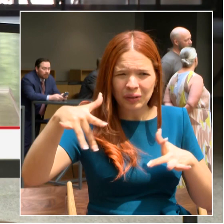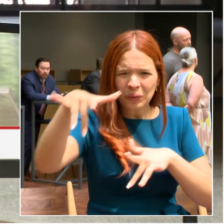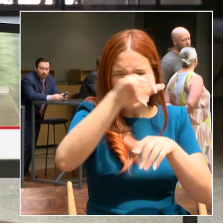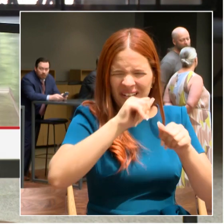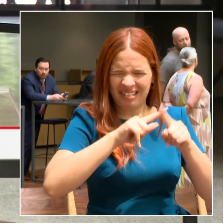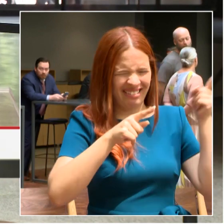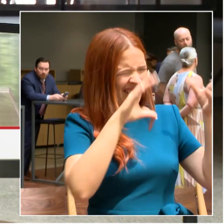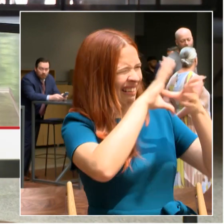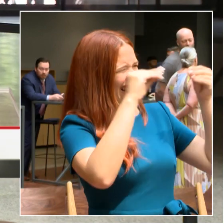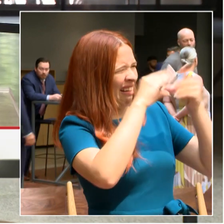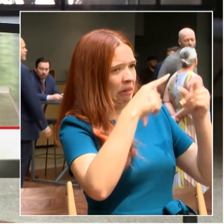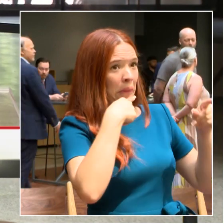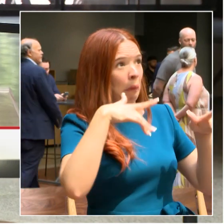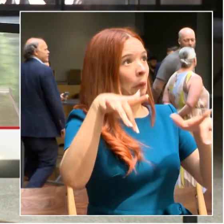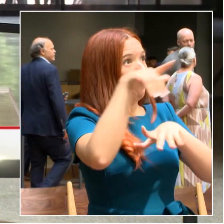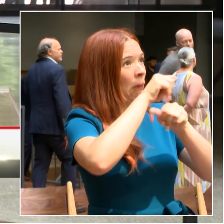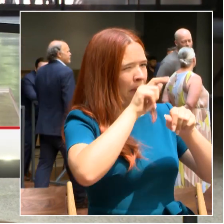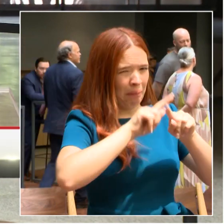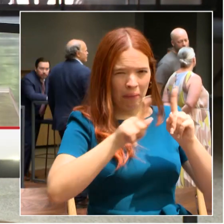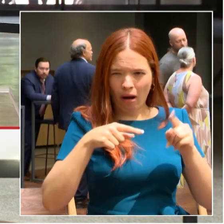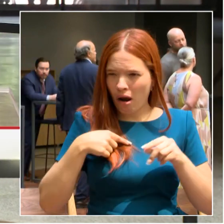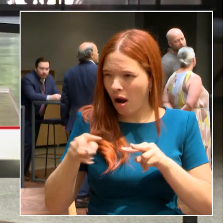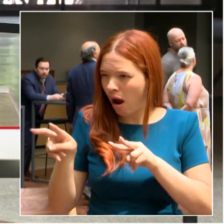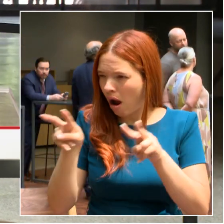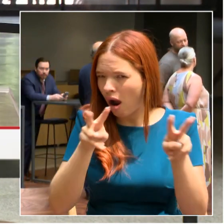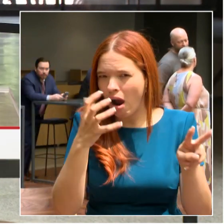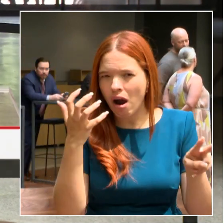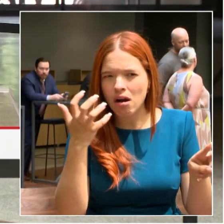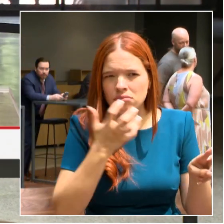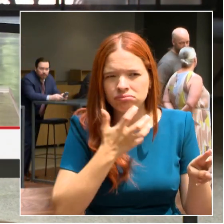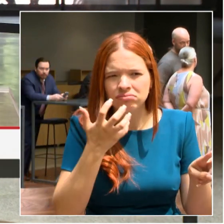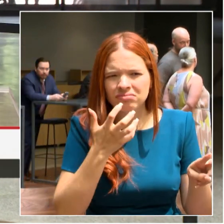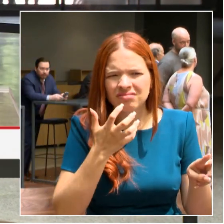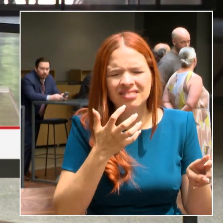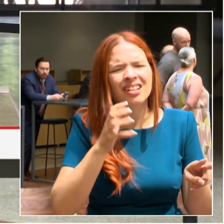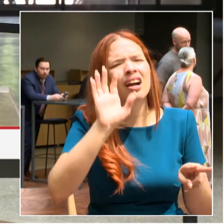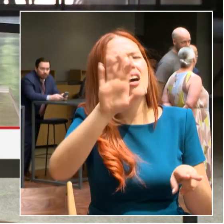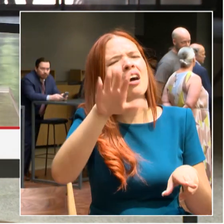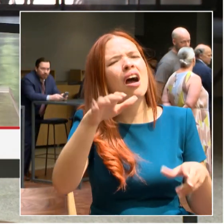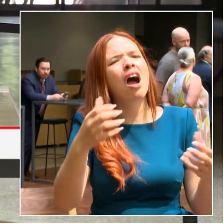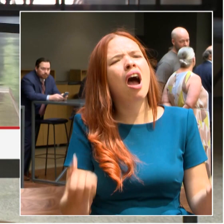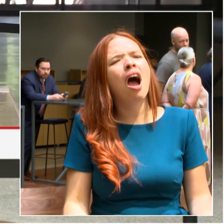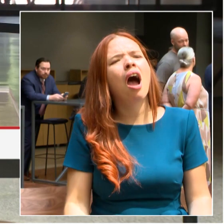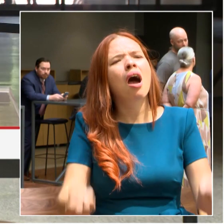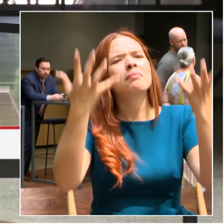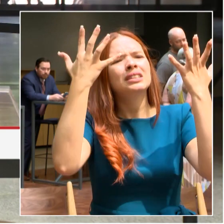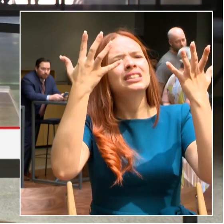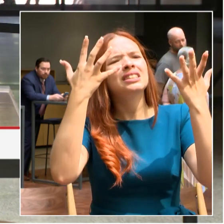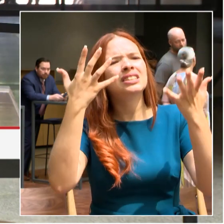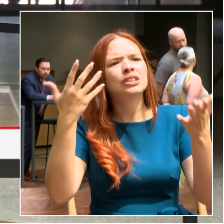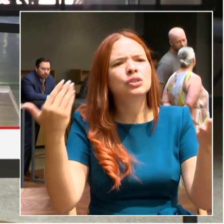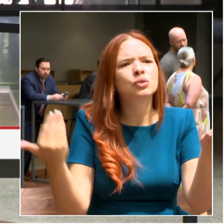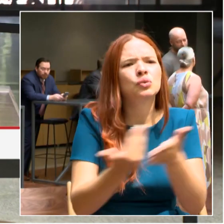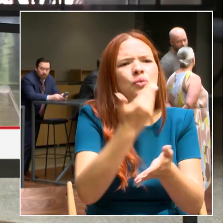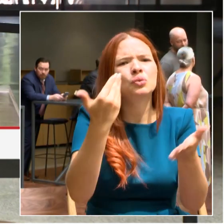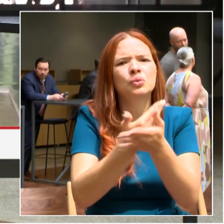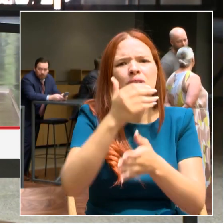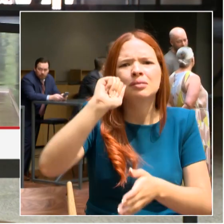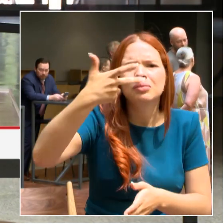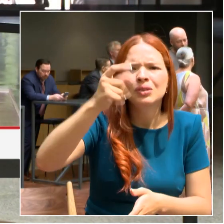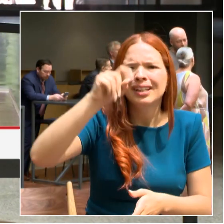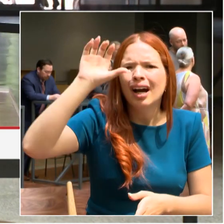Brothers in Philadelphia. How many new units have you all put online in Philadelphia since the beginning of the pandemic in the core?